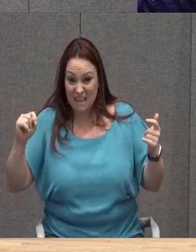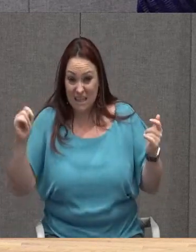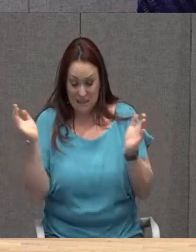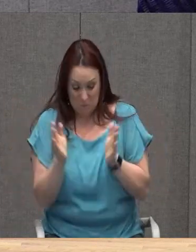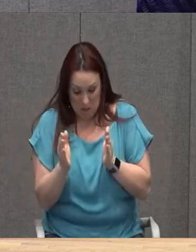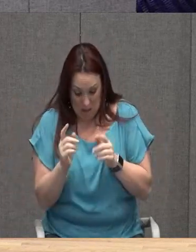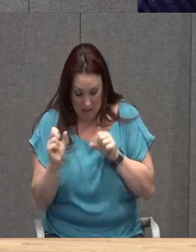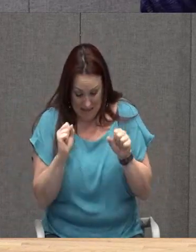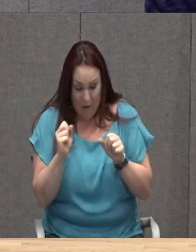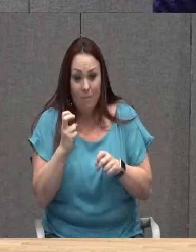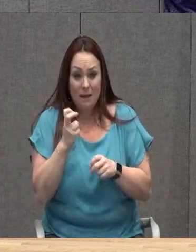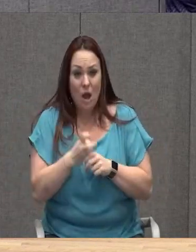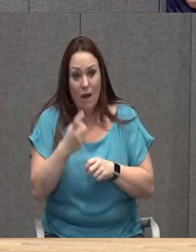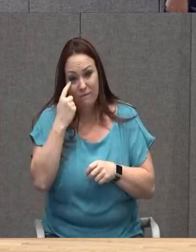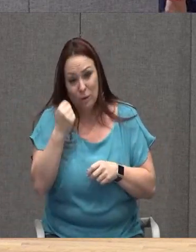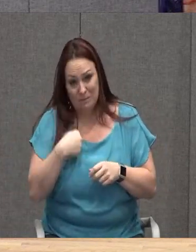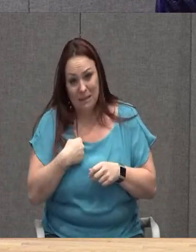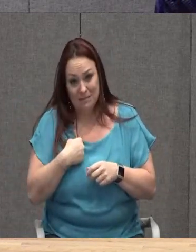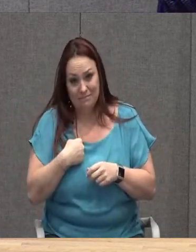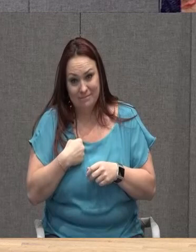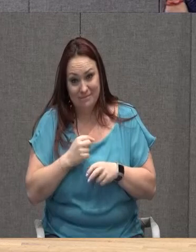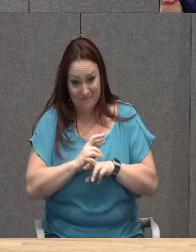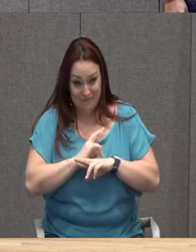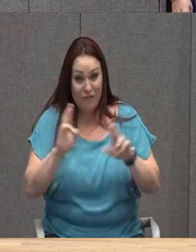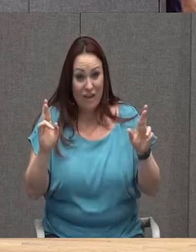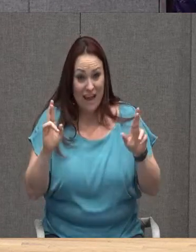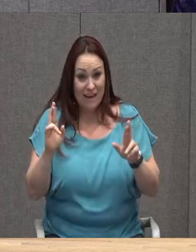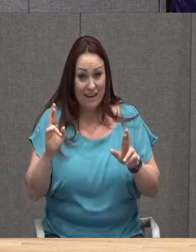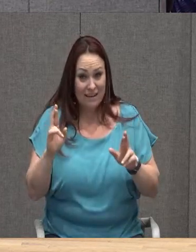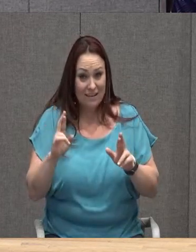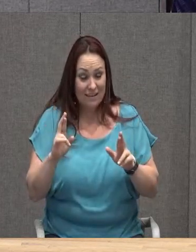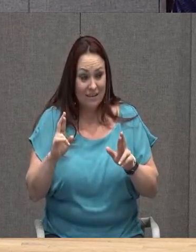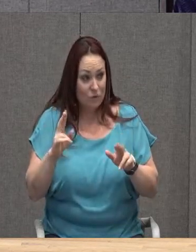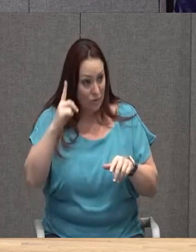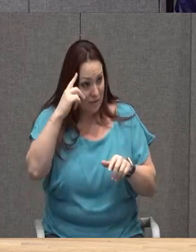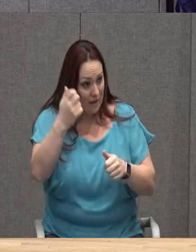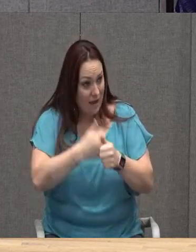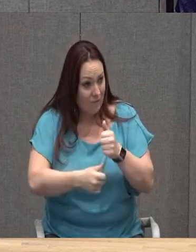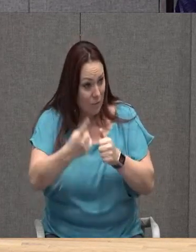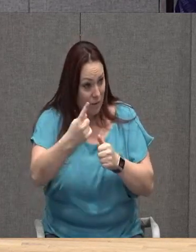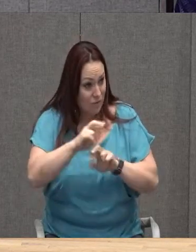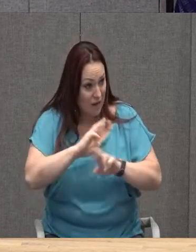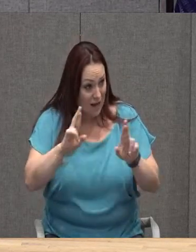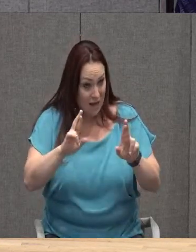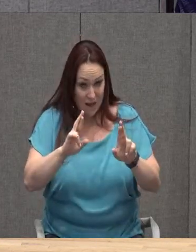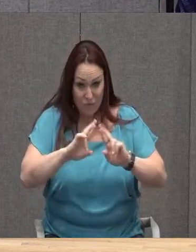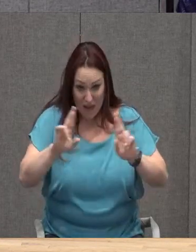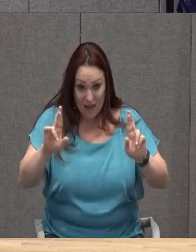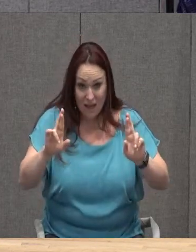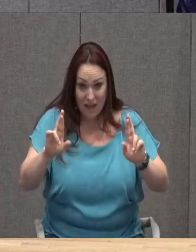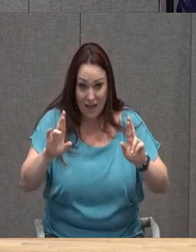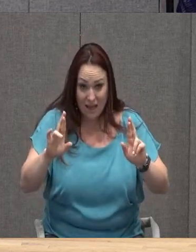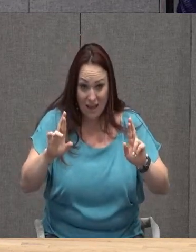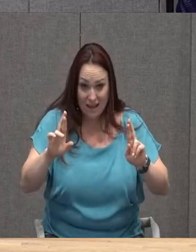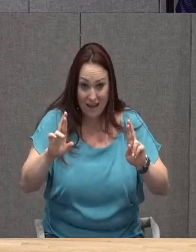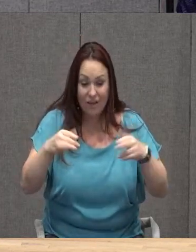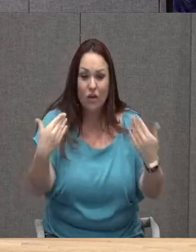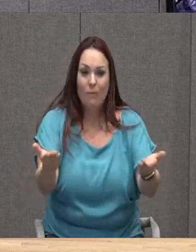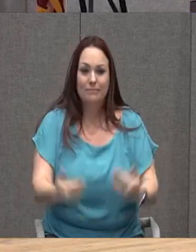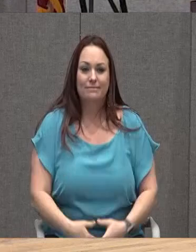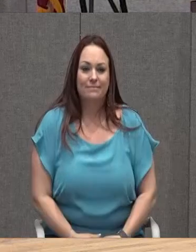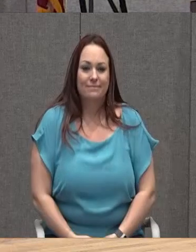lot harder. Ready? All right, do you think everyone's ready? I think so. Ready? ¿Listos?